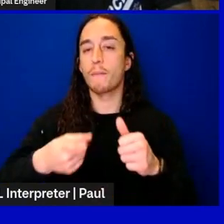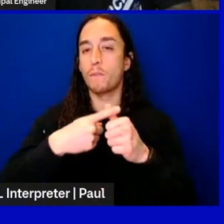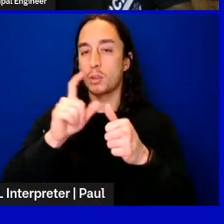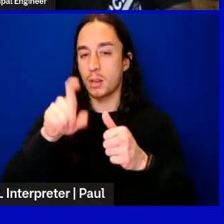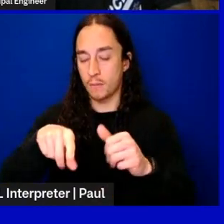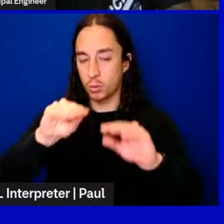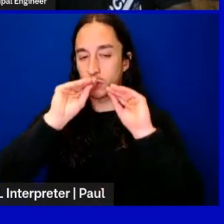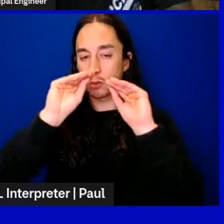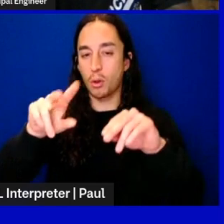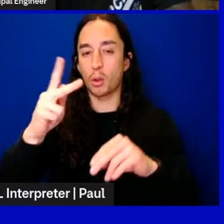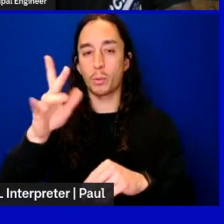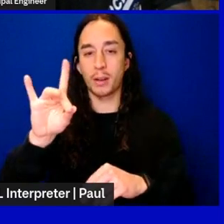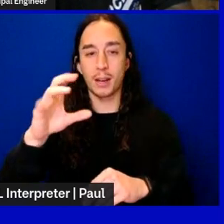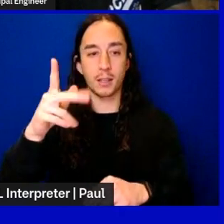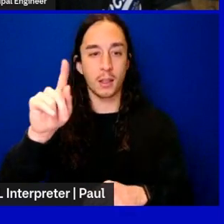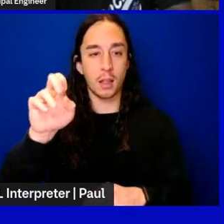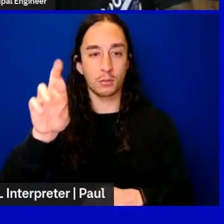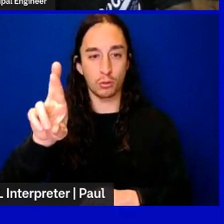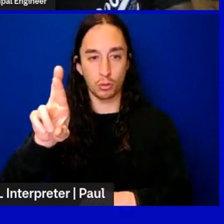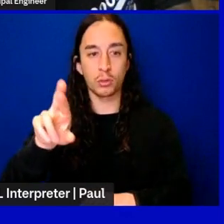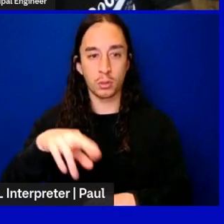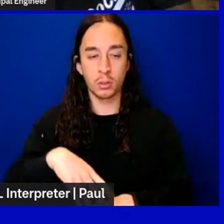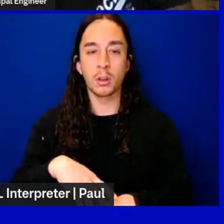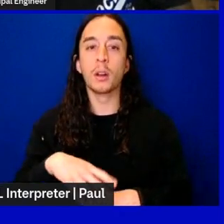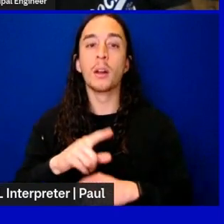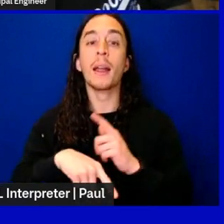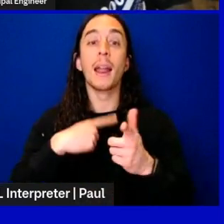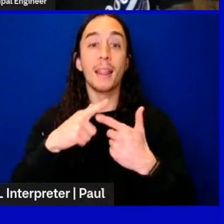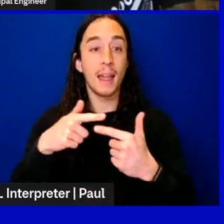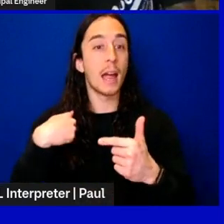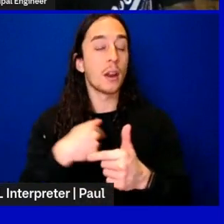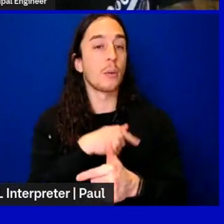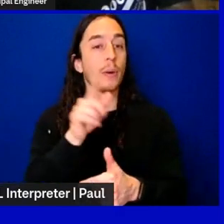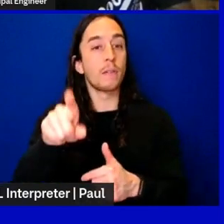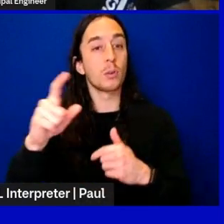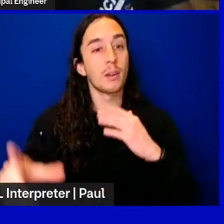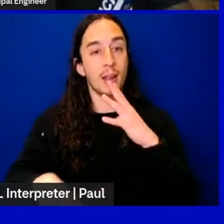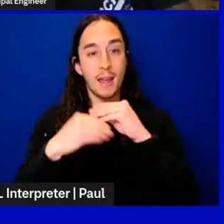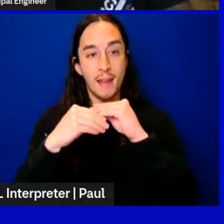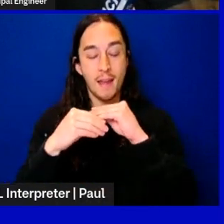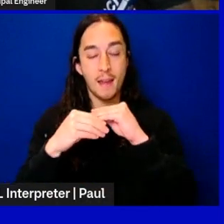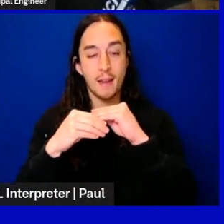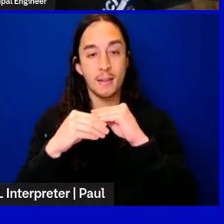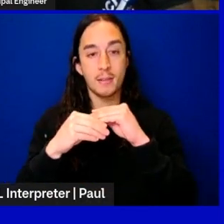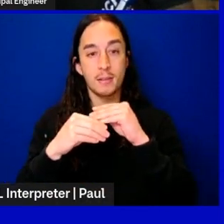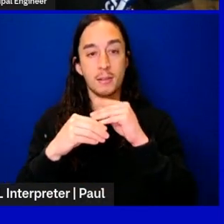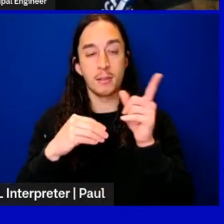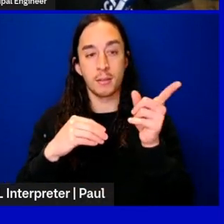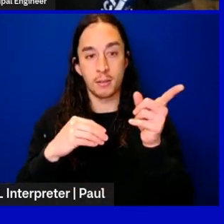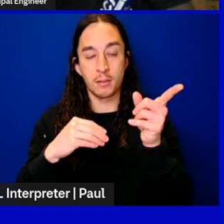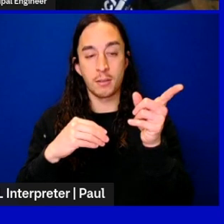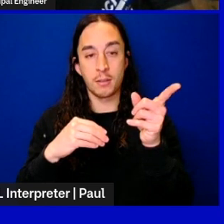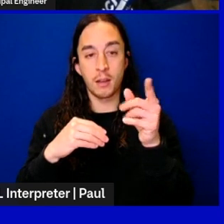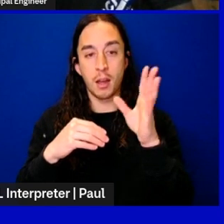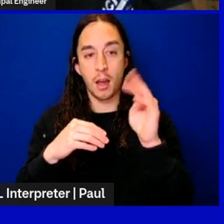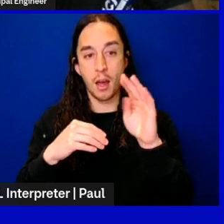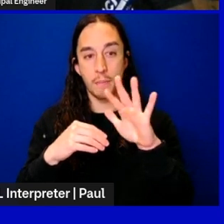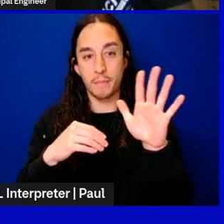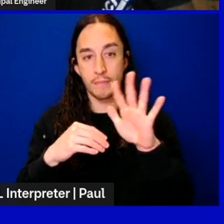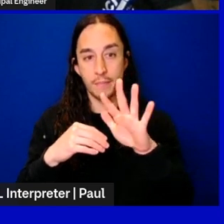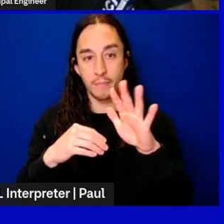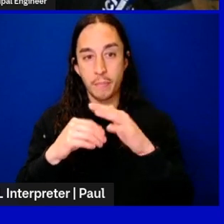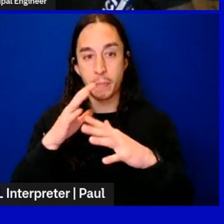on our infrastructure. So then we need to add the repo for Helm